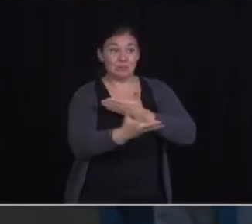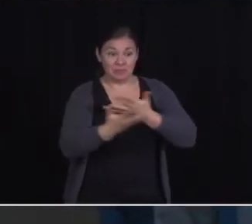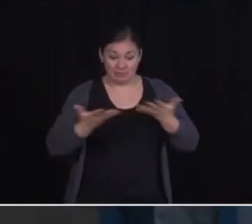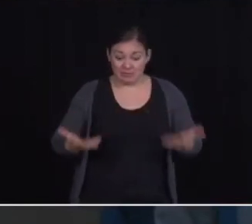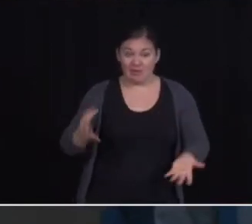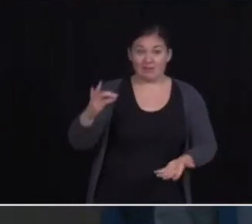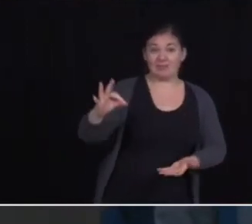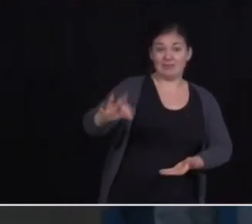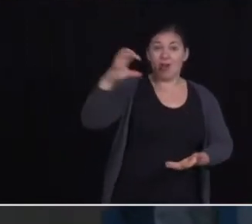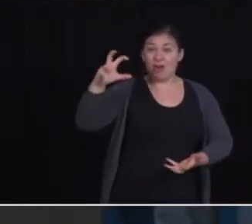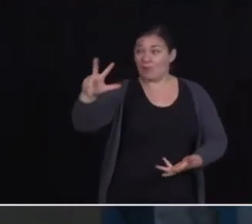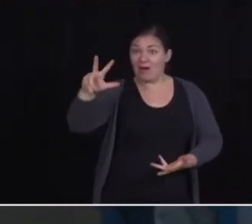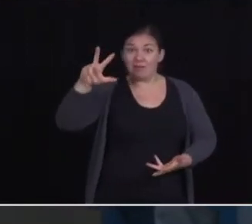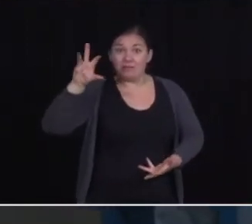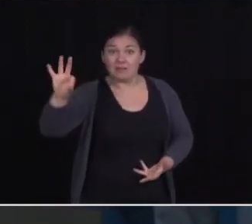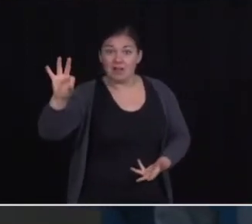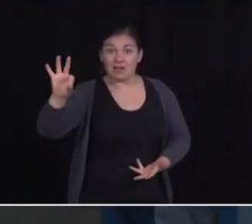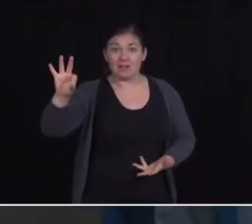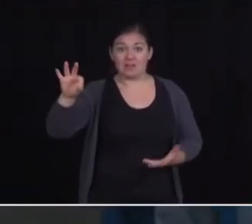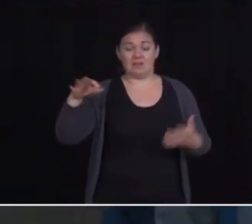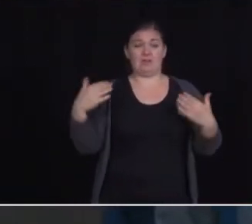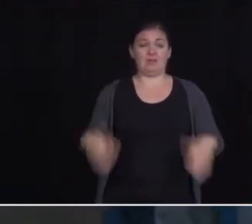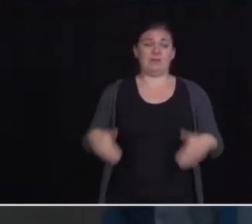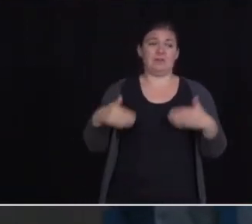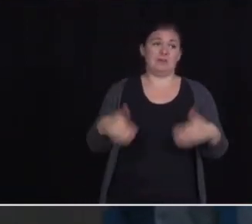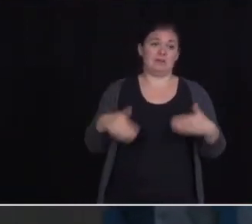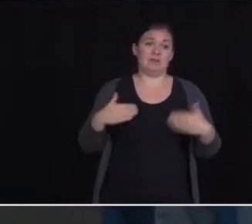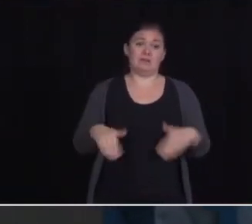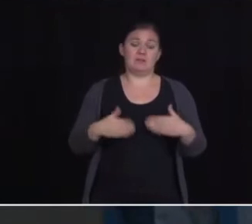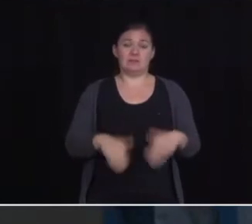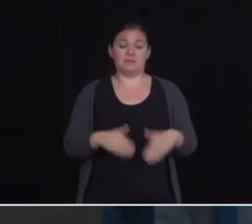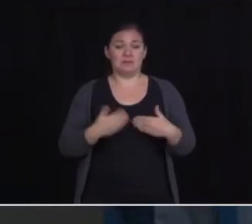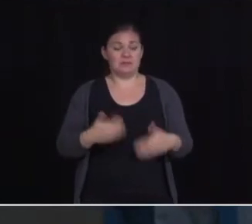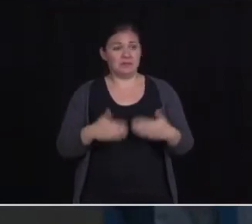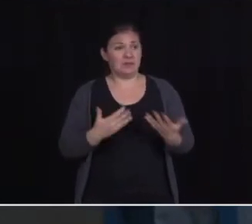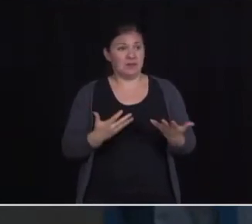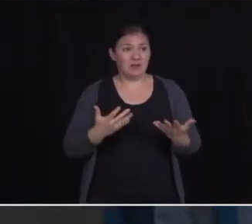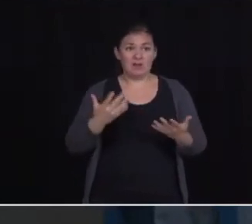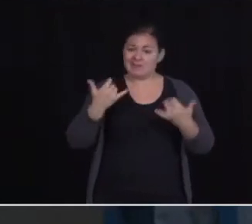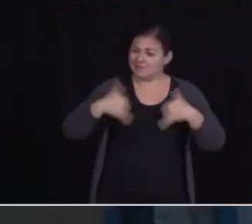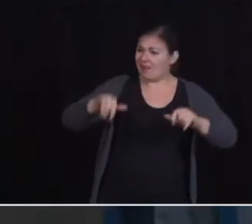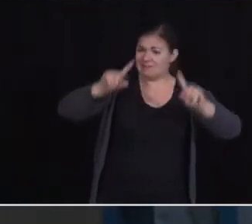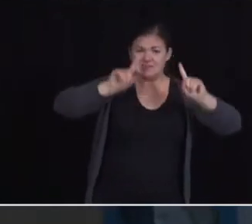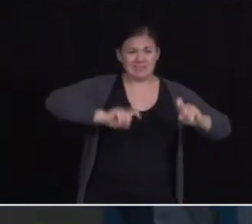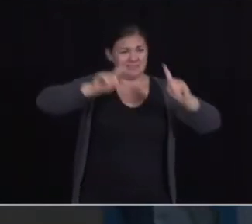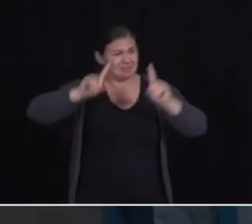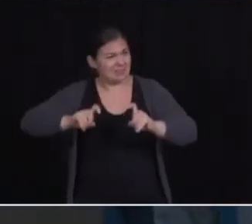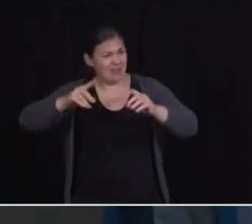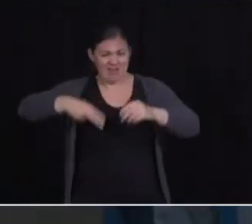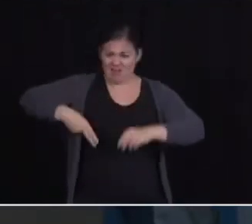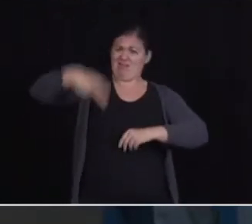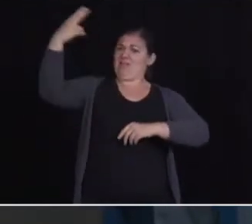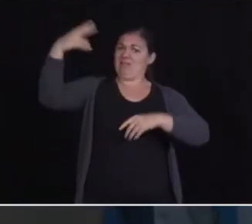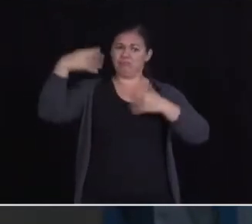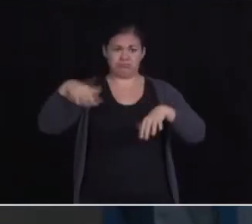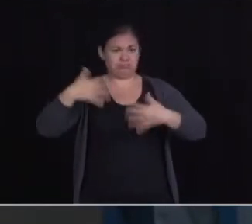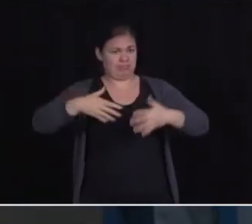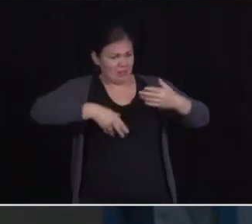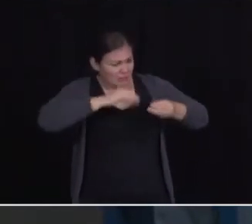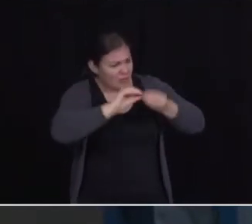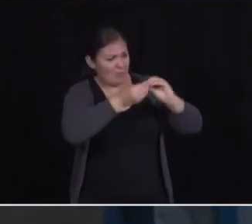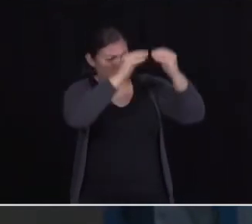939 new cases. As we post record testing numbers, the percentage of people testing positive is rising